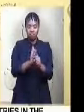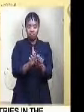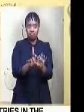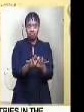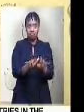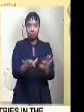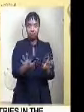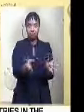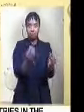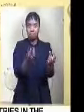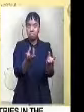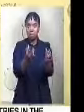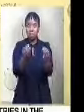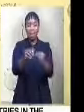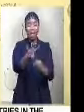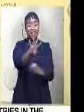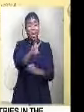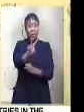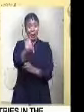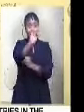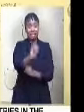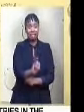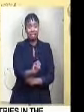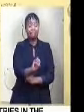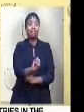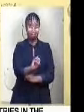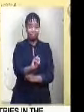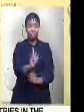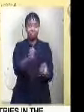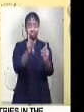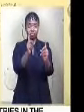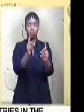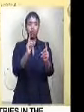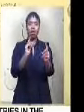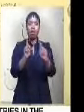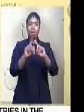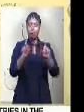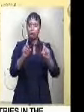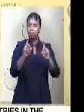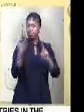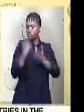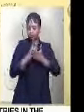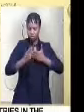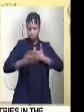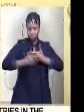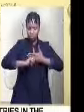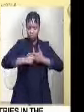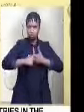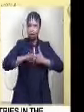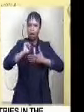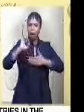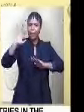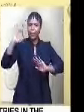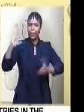was around 42%. Since the start of the lockdown, the average daily